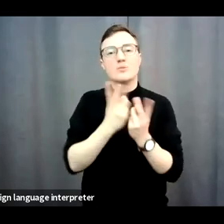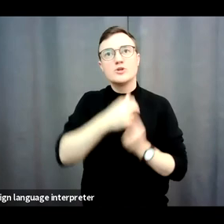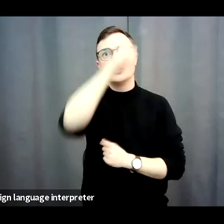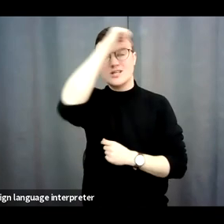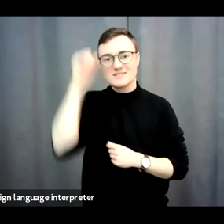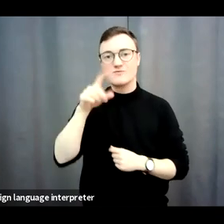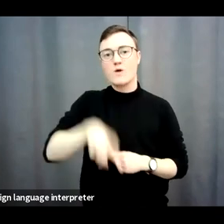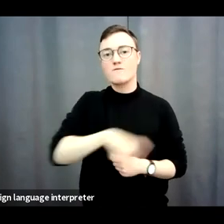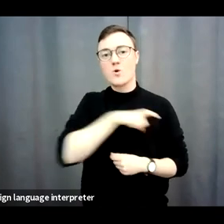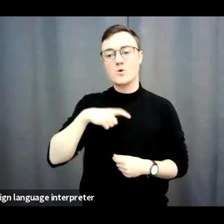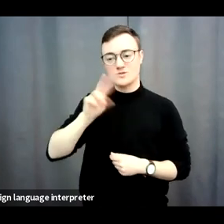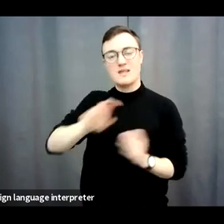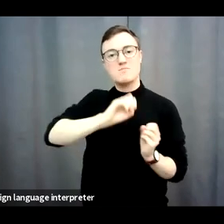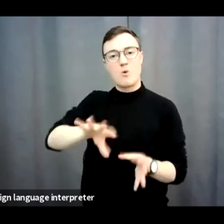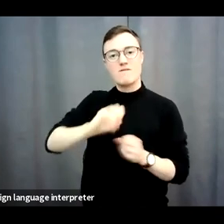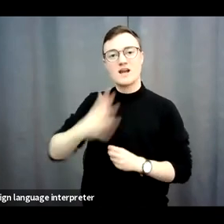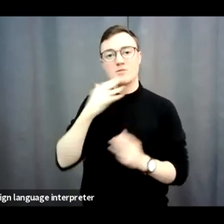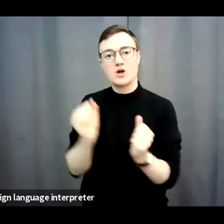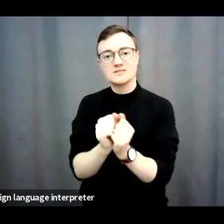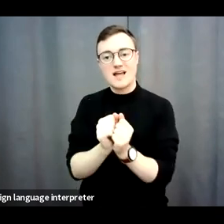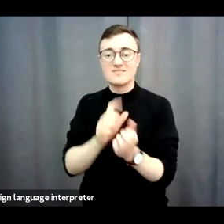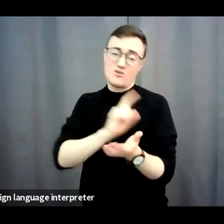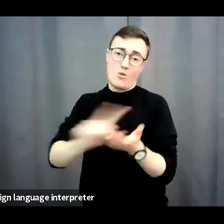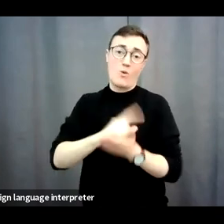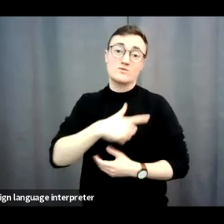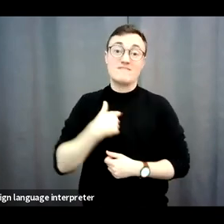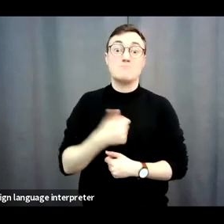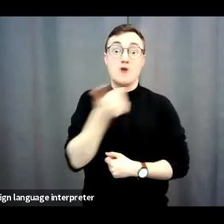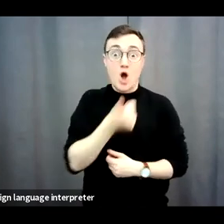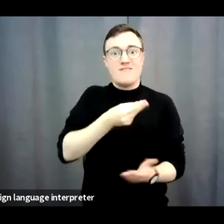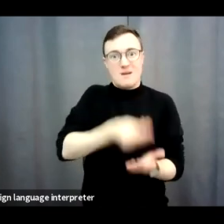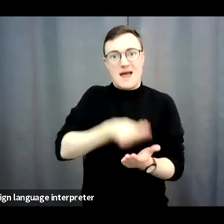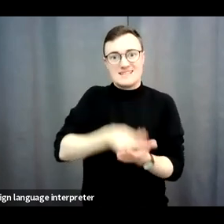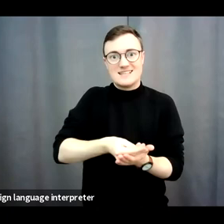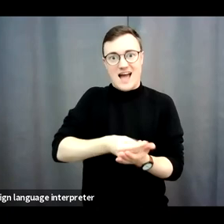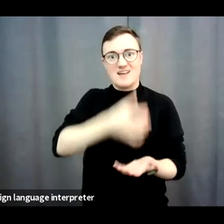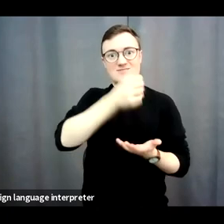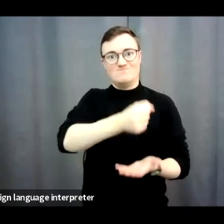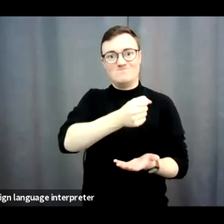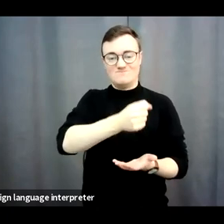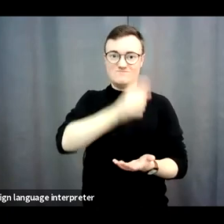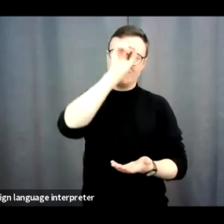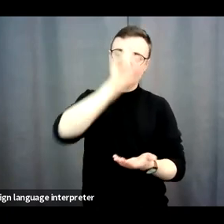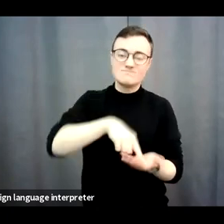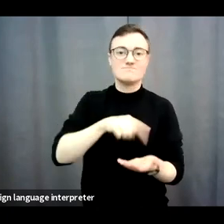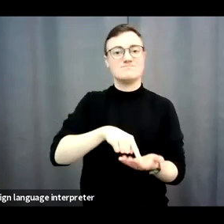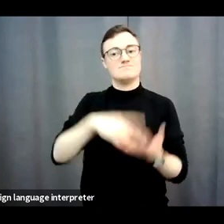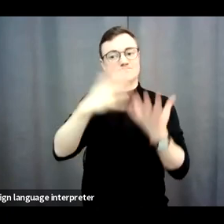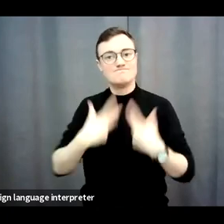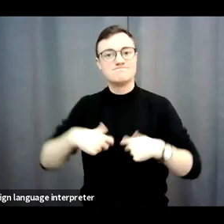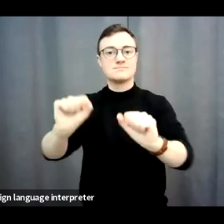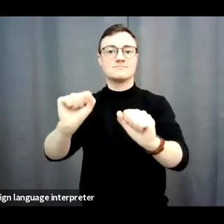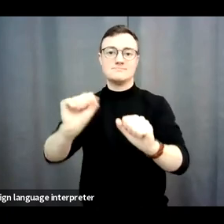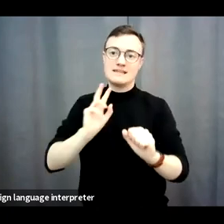change because very often you need essential financial support in order to